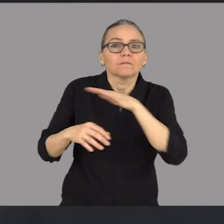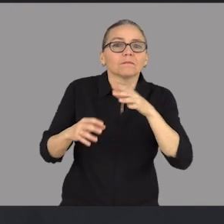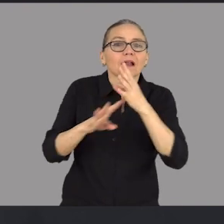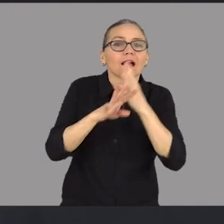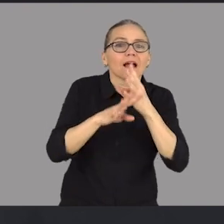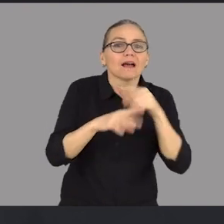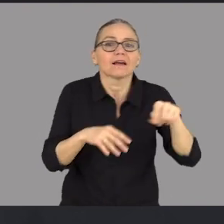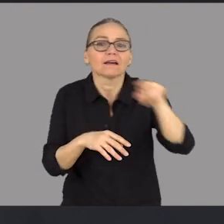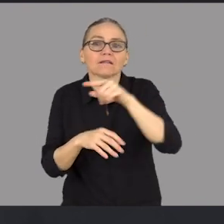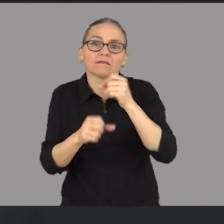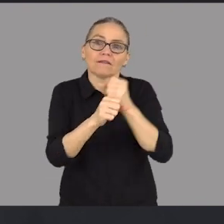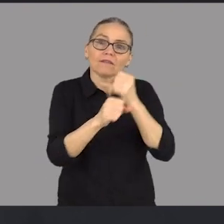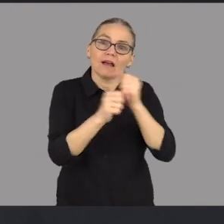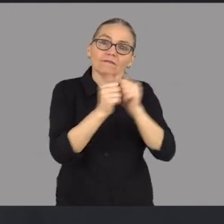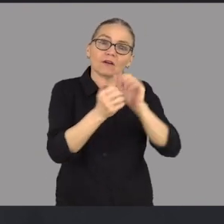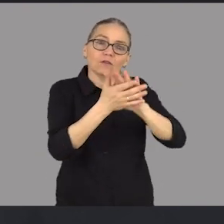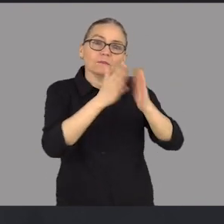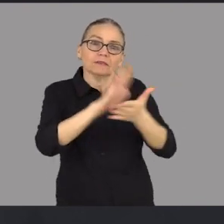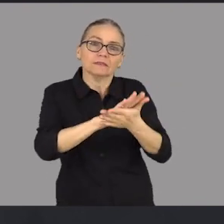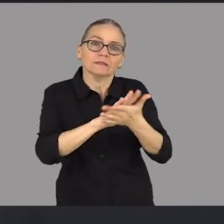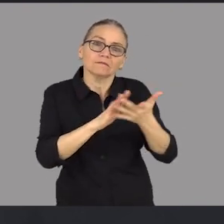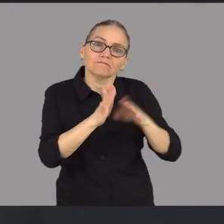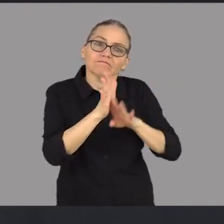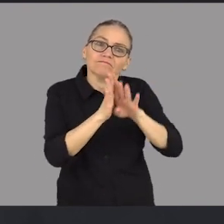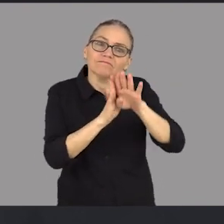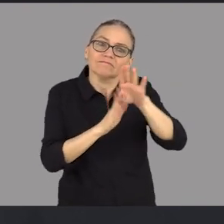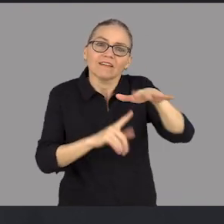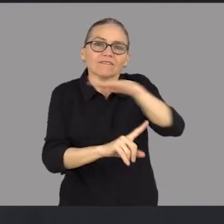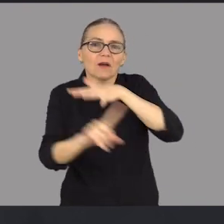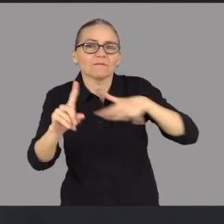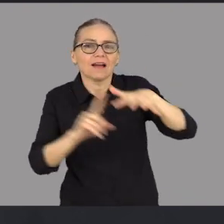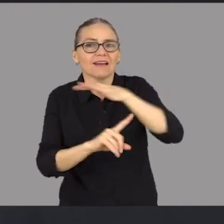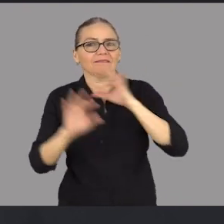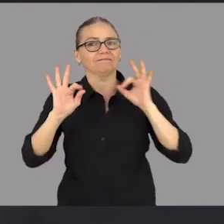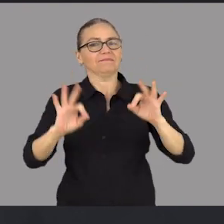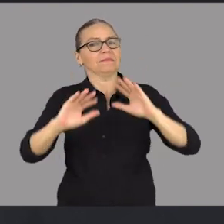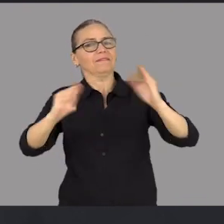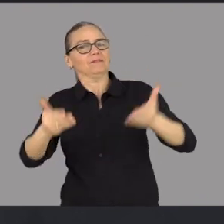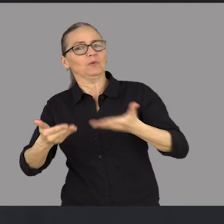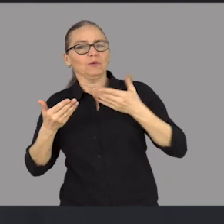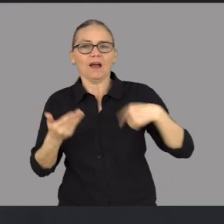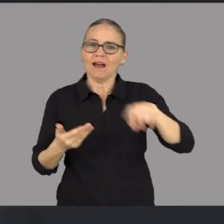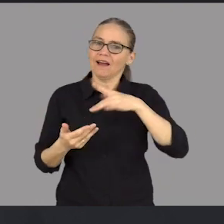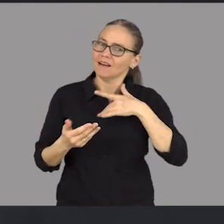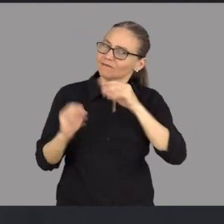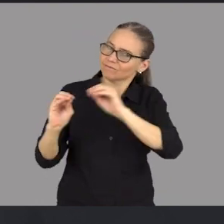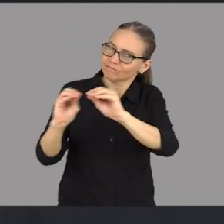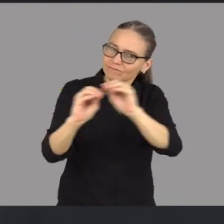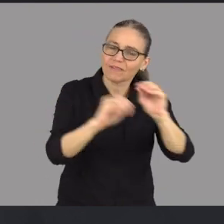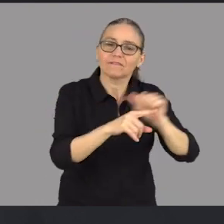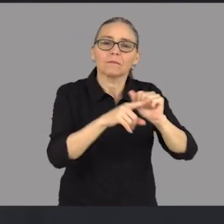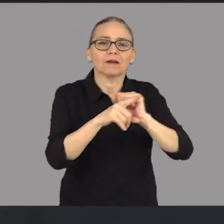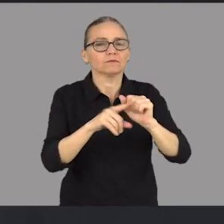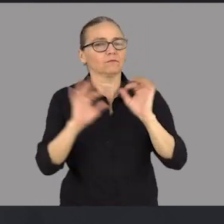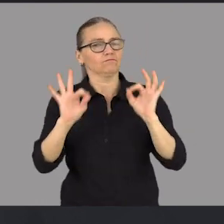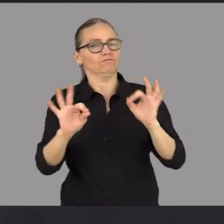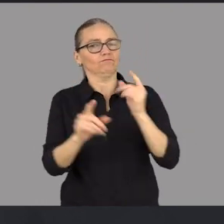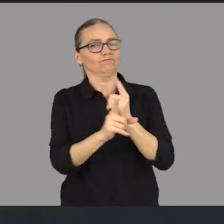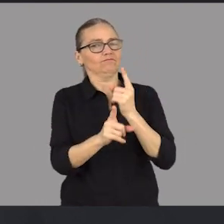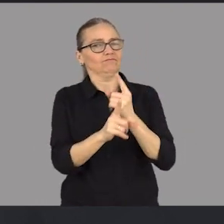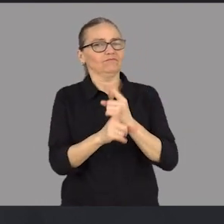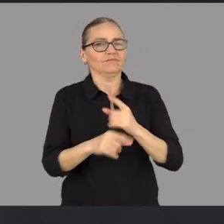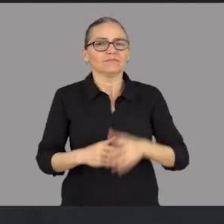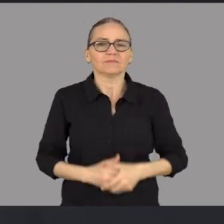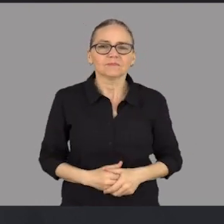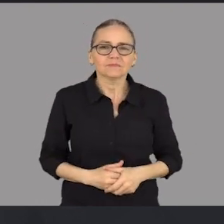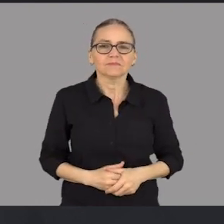employer. And I think it's really important that you know, when your client does go work at a business, that they